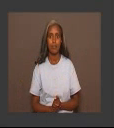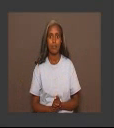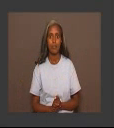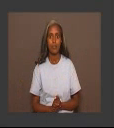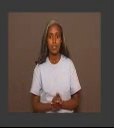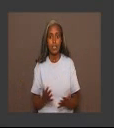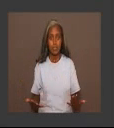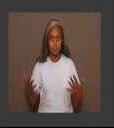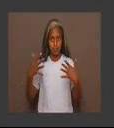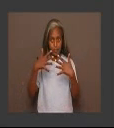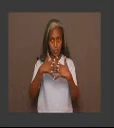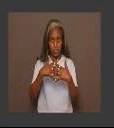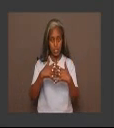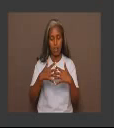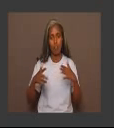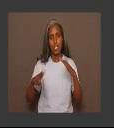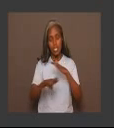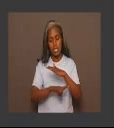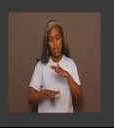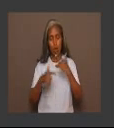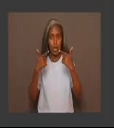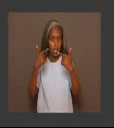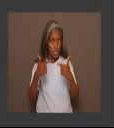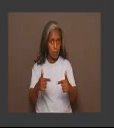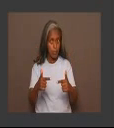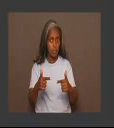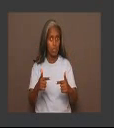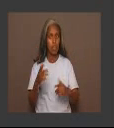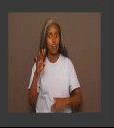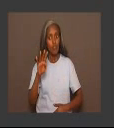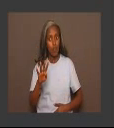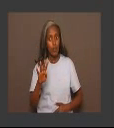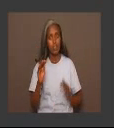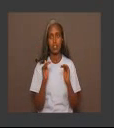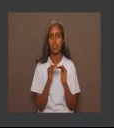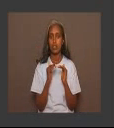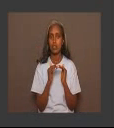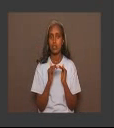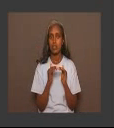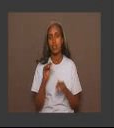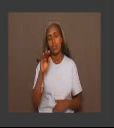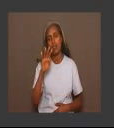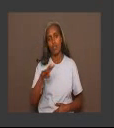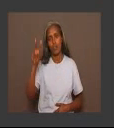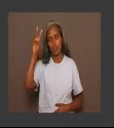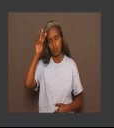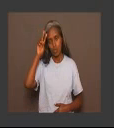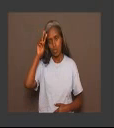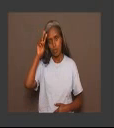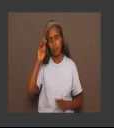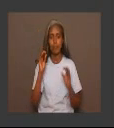The integral of the lower limit 4 is 4